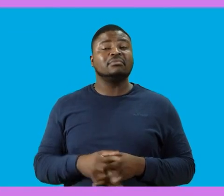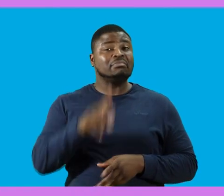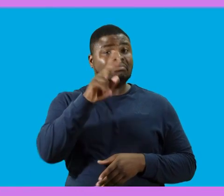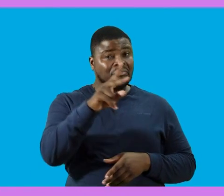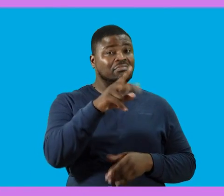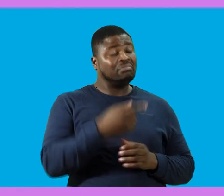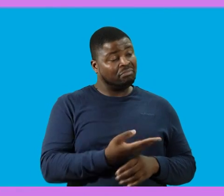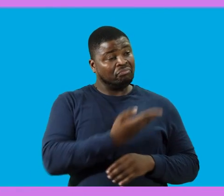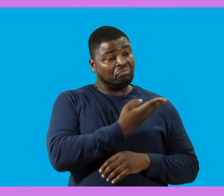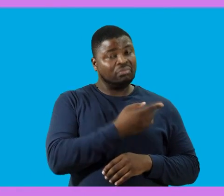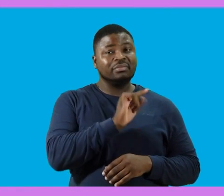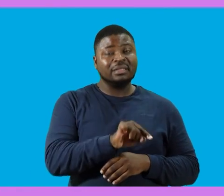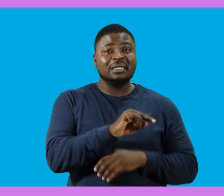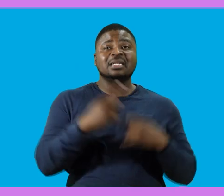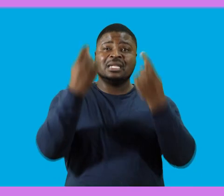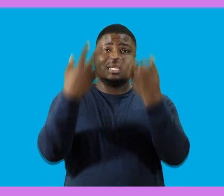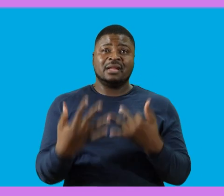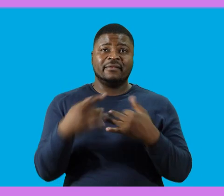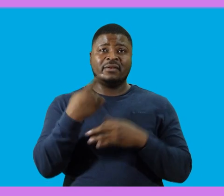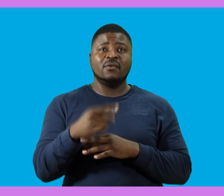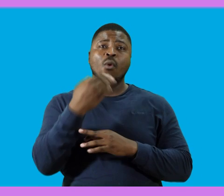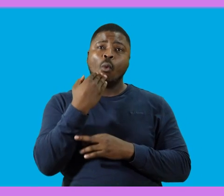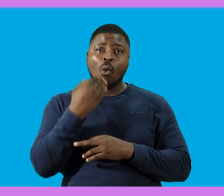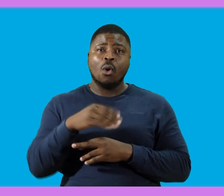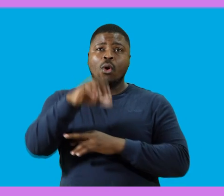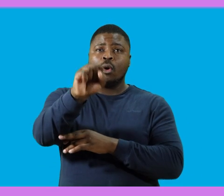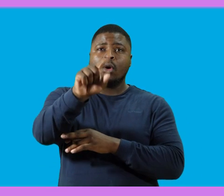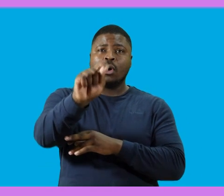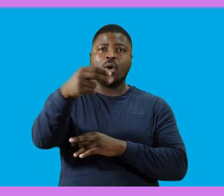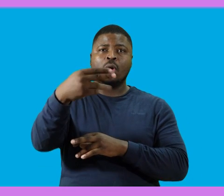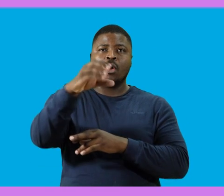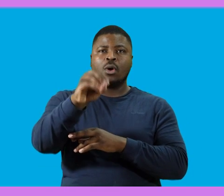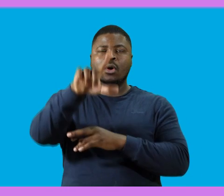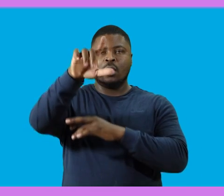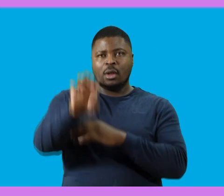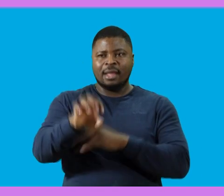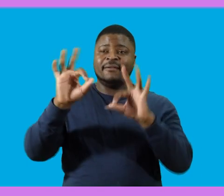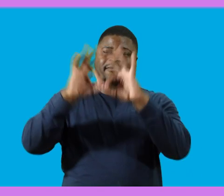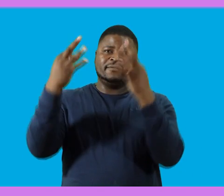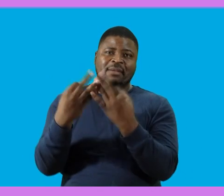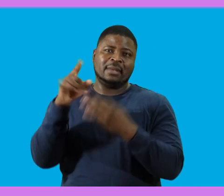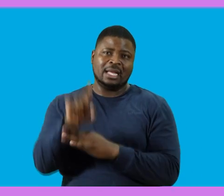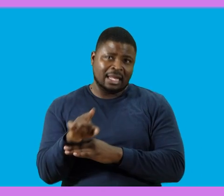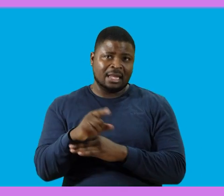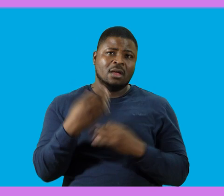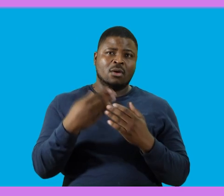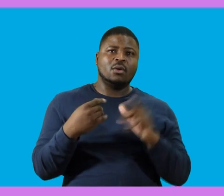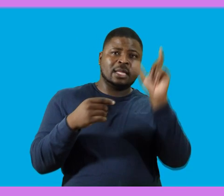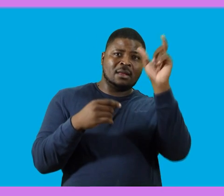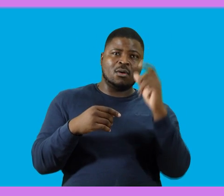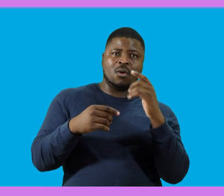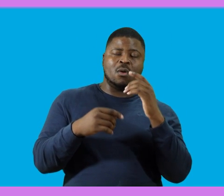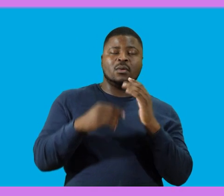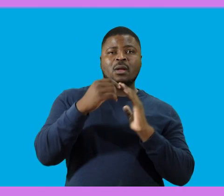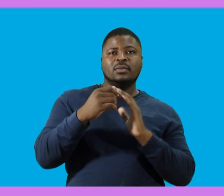If we look at the budget of the Sitole family, on the left-hand side, you can see Mr.